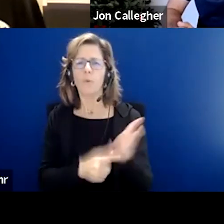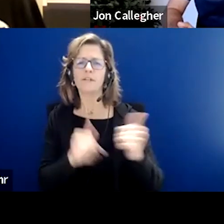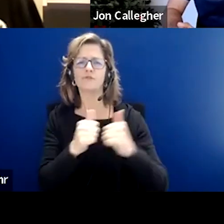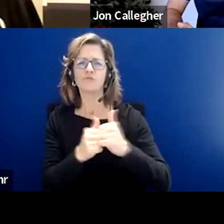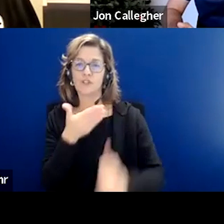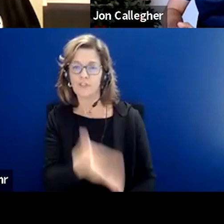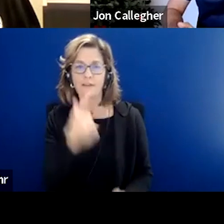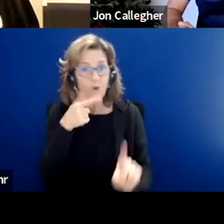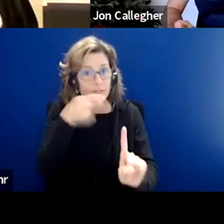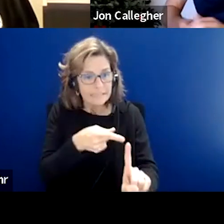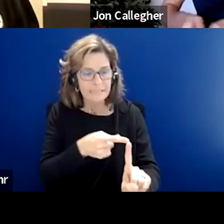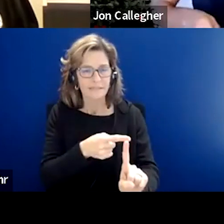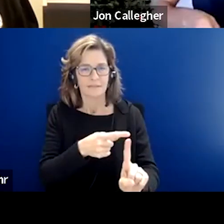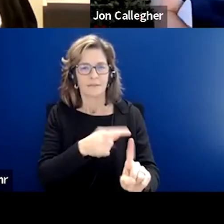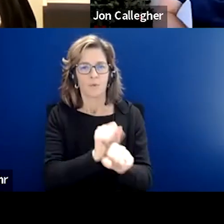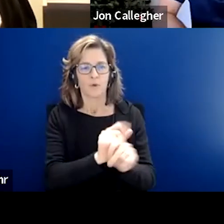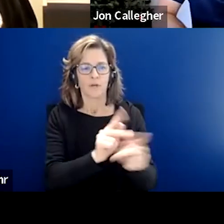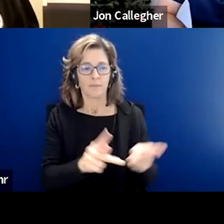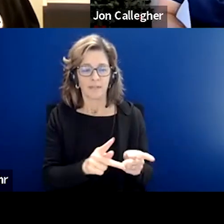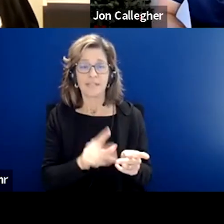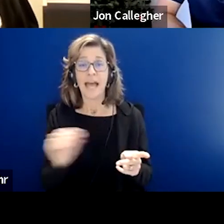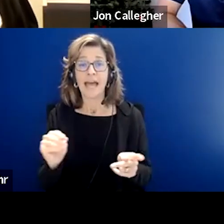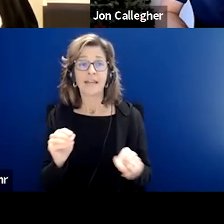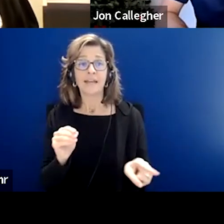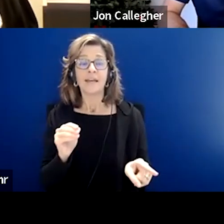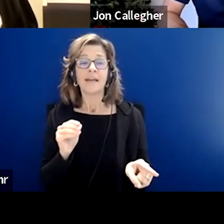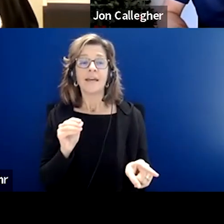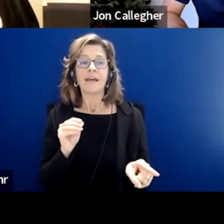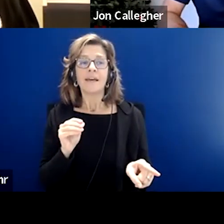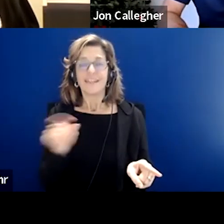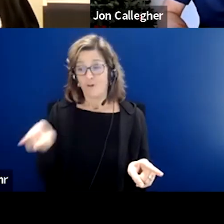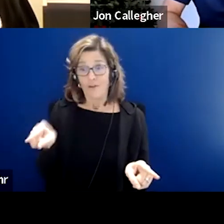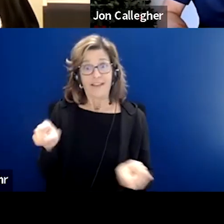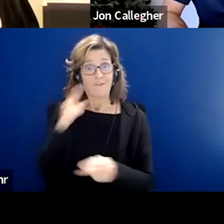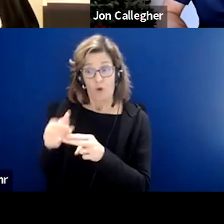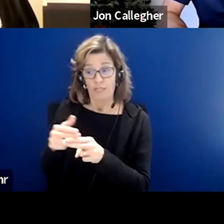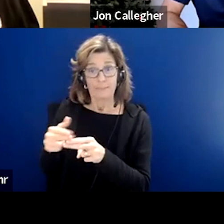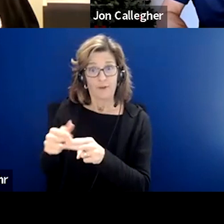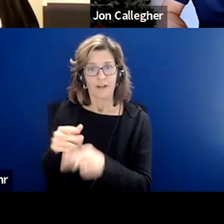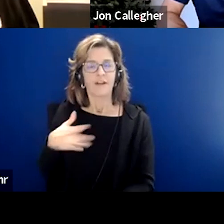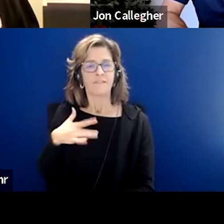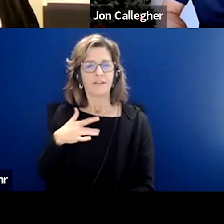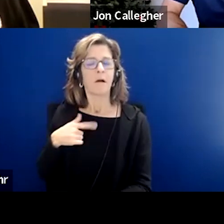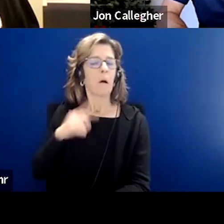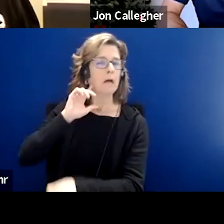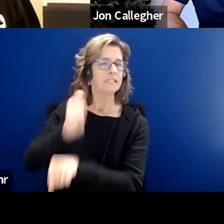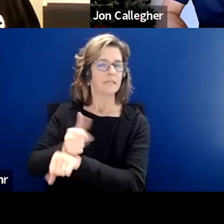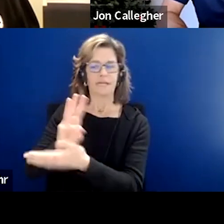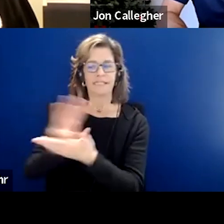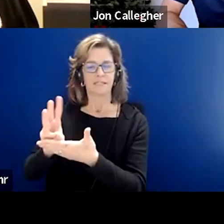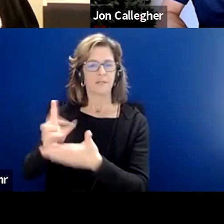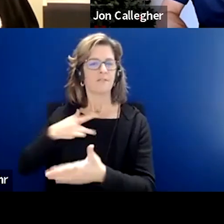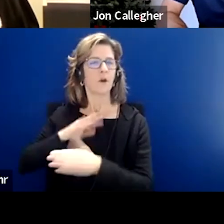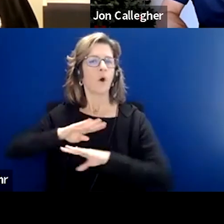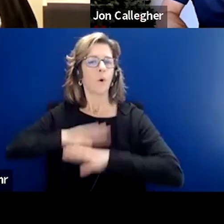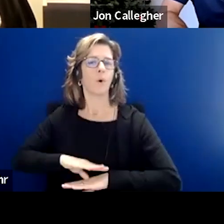if you can't see the end of it, the horizon where, oh, you're going to be in a cast for 6 weeks, that consciously or subconsciously, I think it